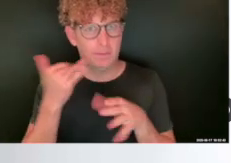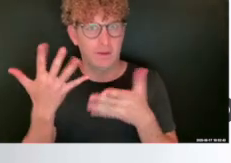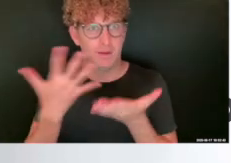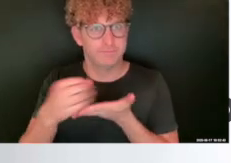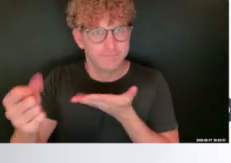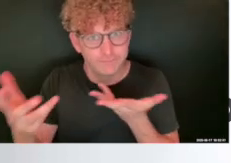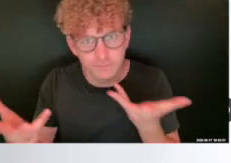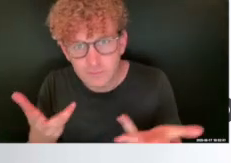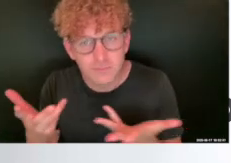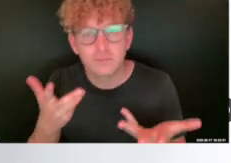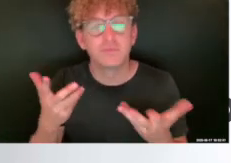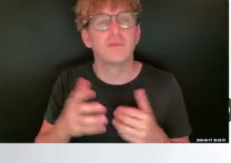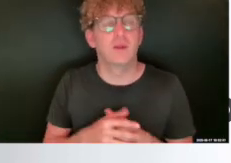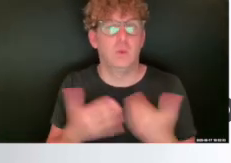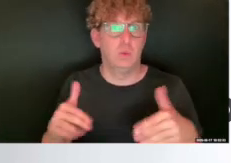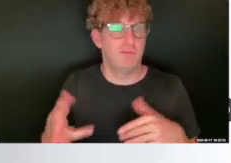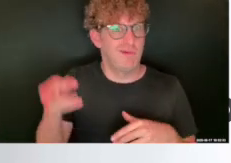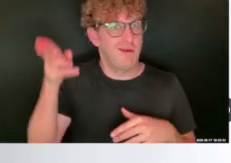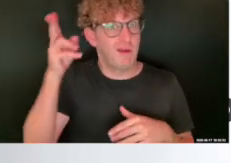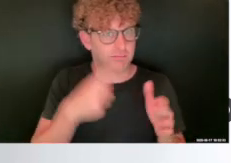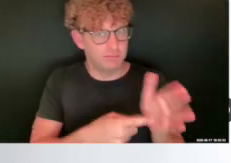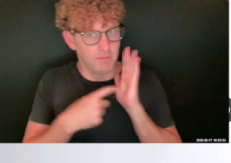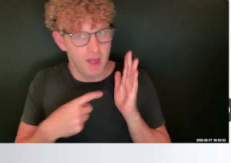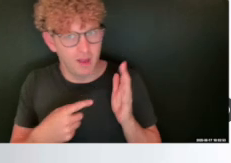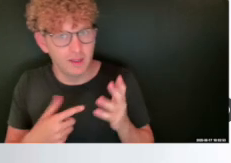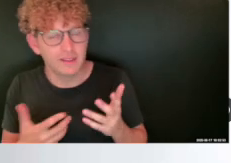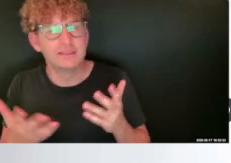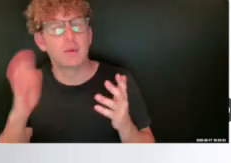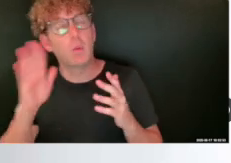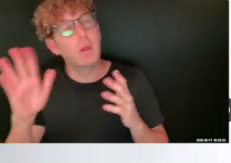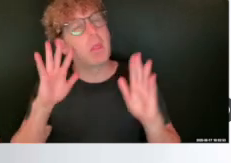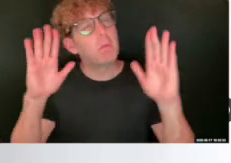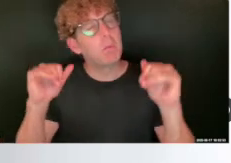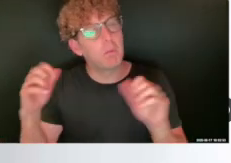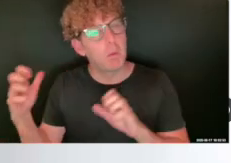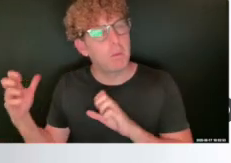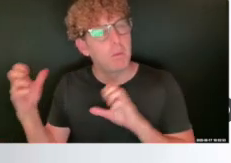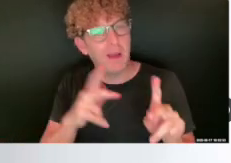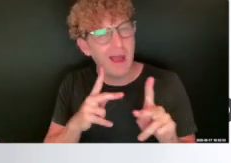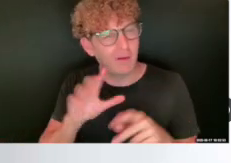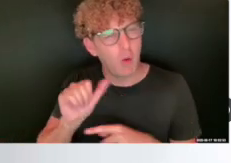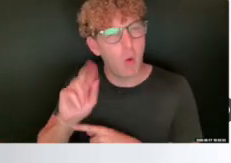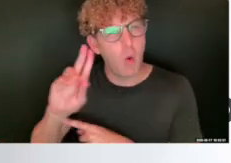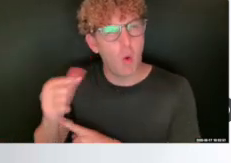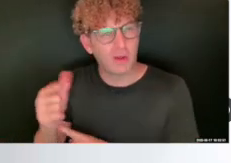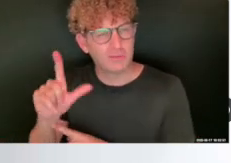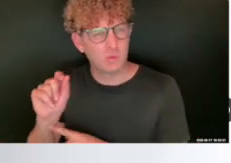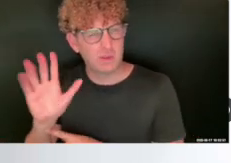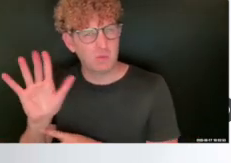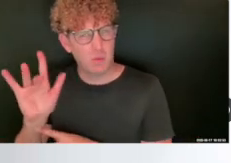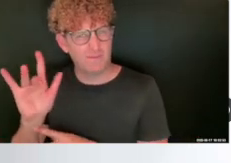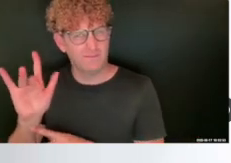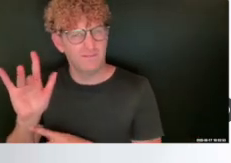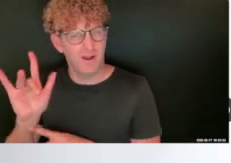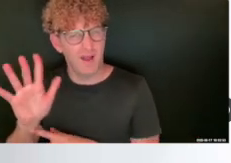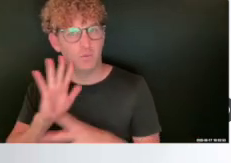fleets face when adopting zero-emission technology, such as access to infrastructure or insurance for heavy-duty ZEVs,